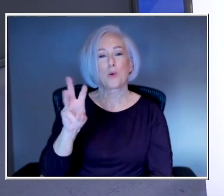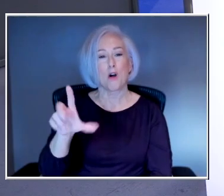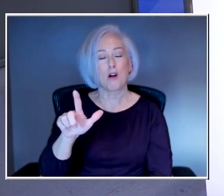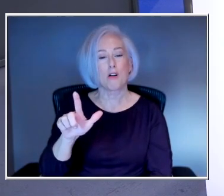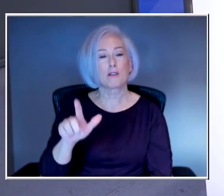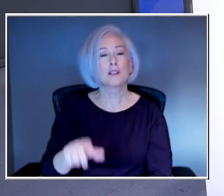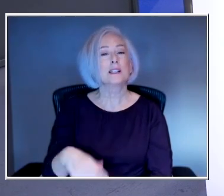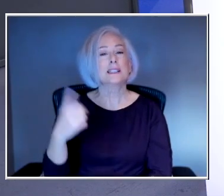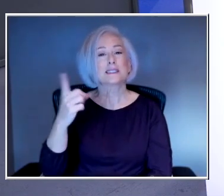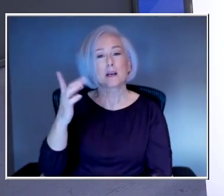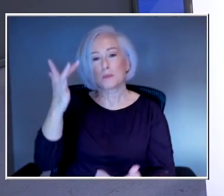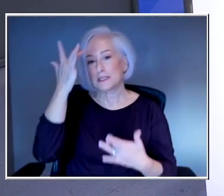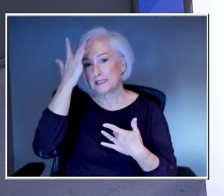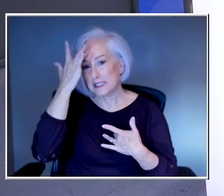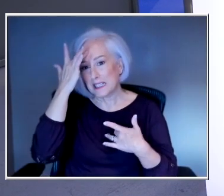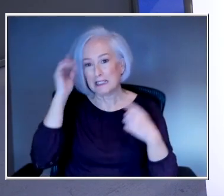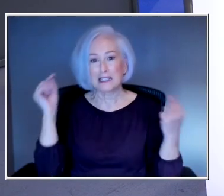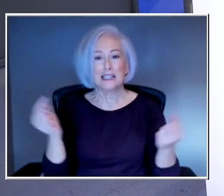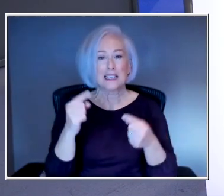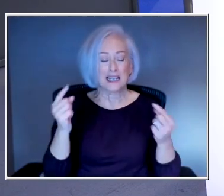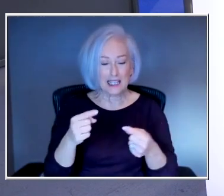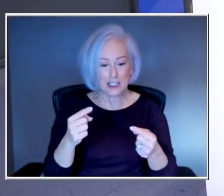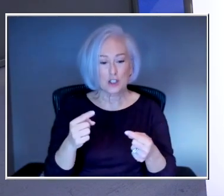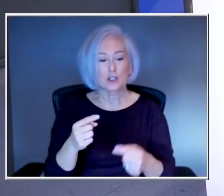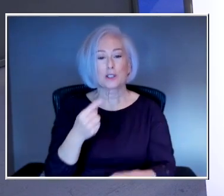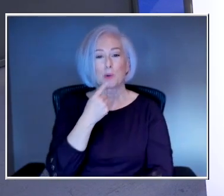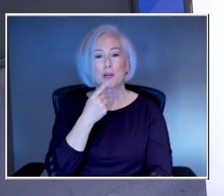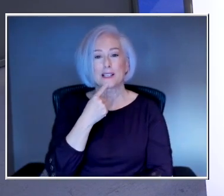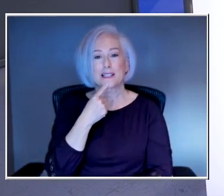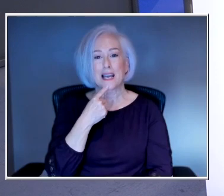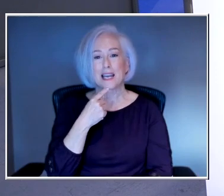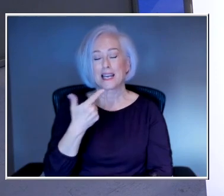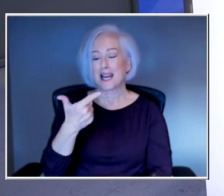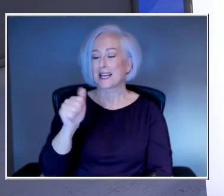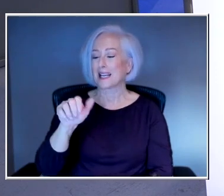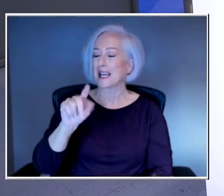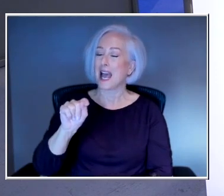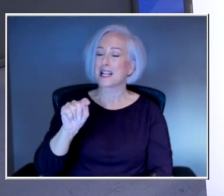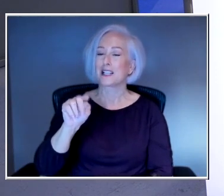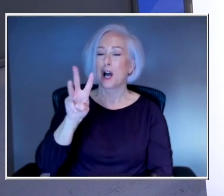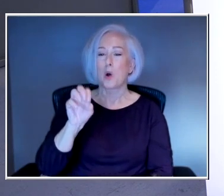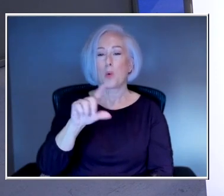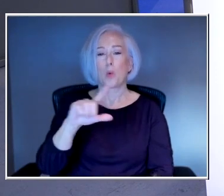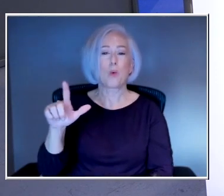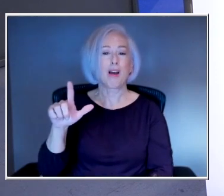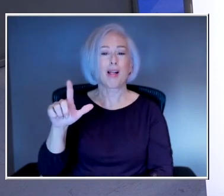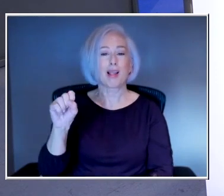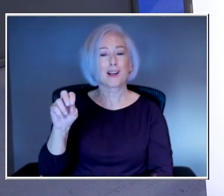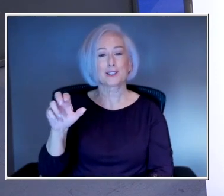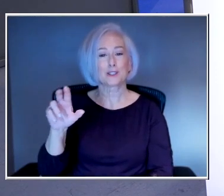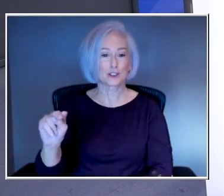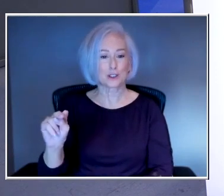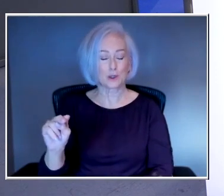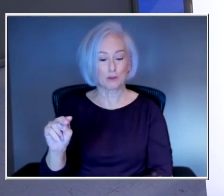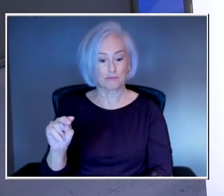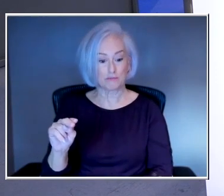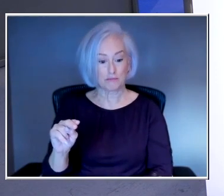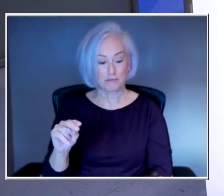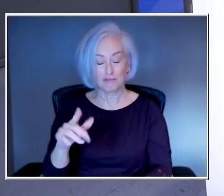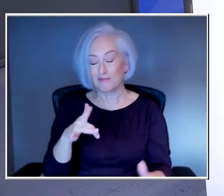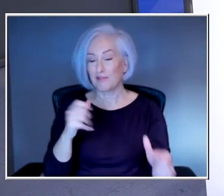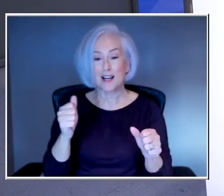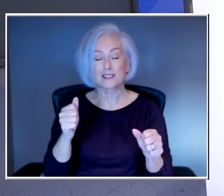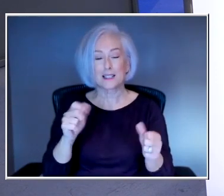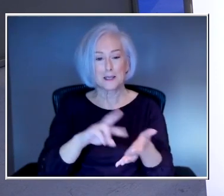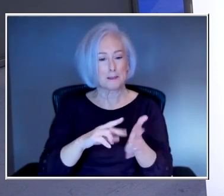we throw out the term get well soon. But soon, when it comes to stroke, can have different relative meanings. So what kind of